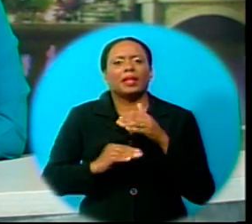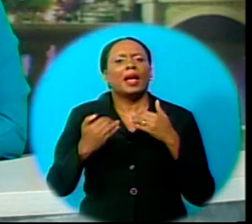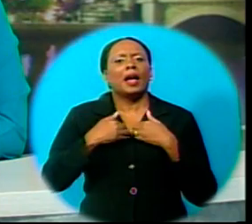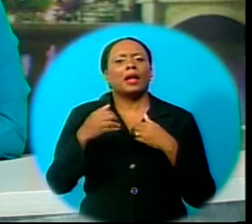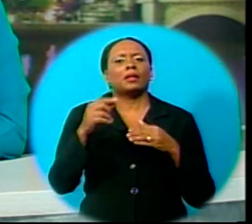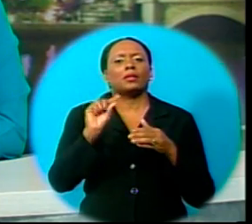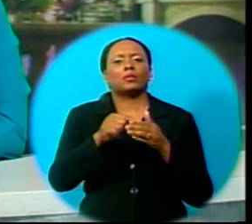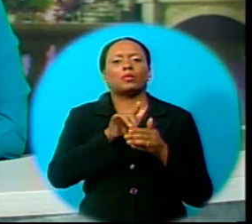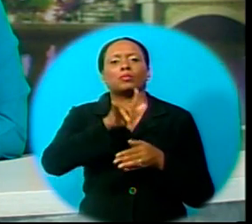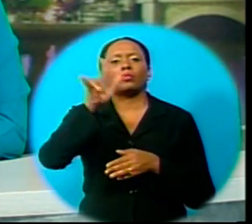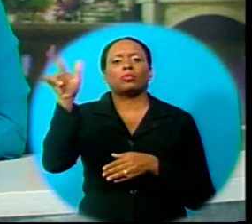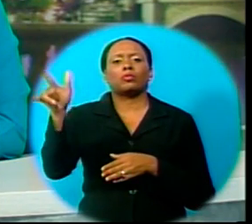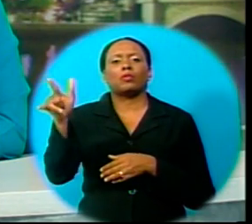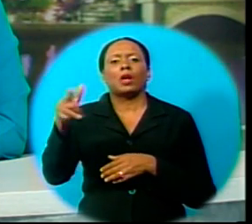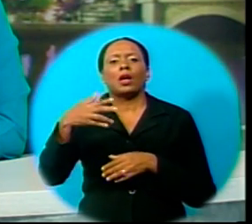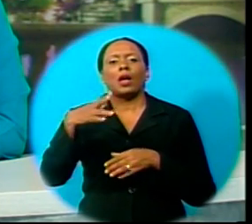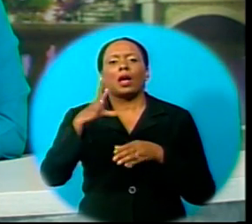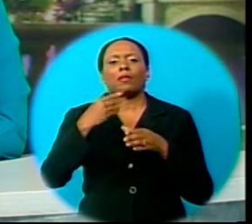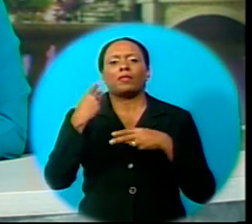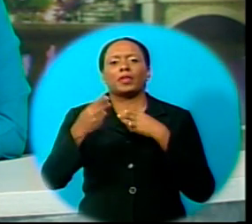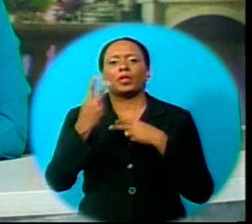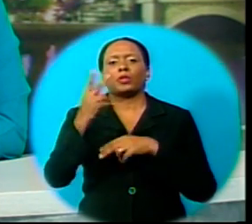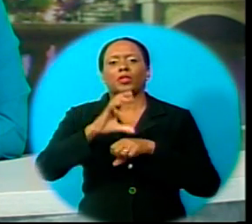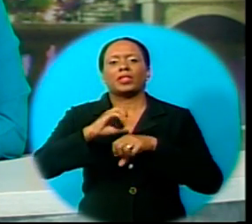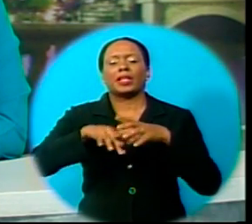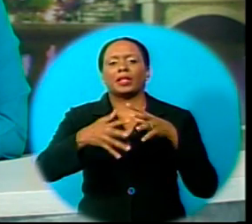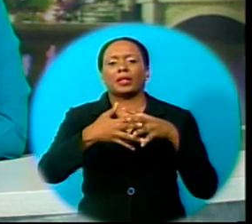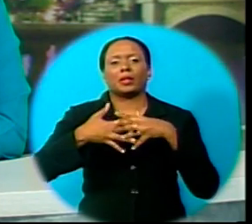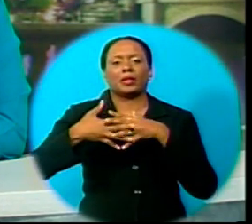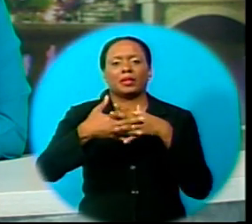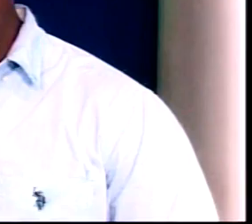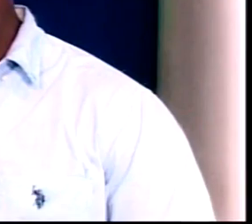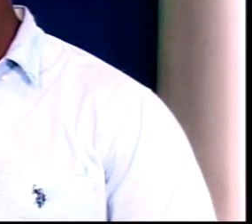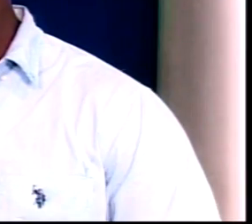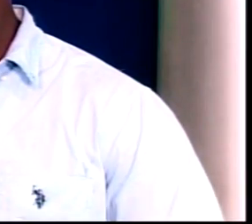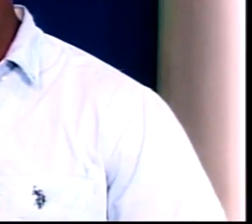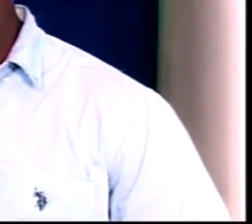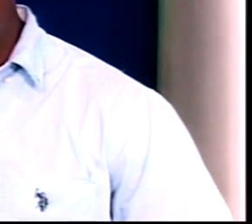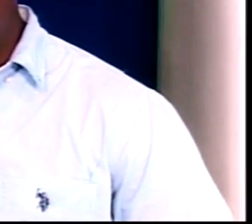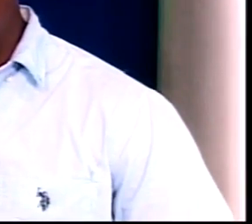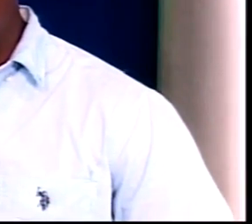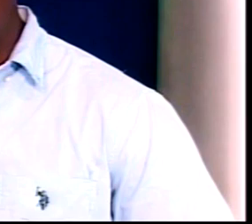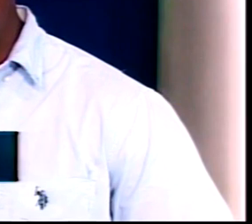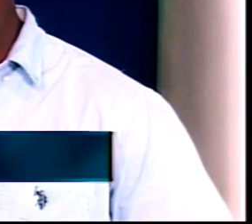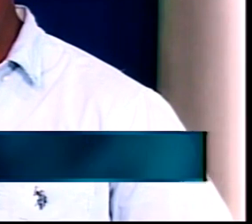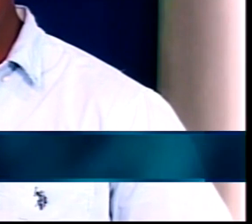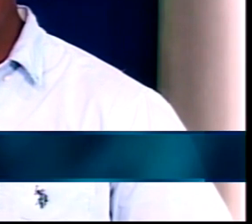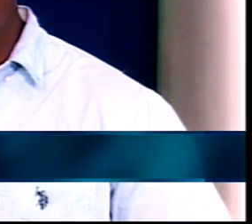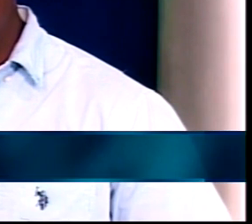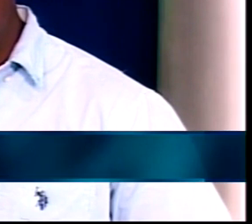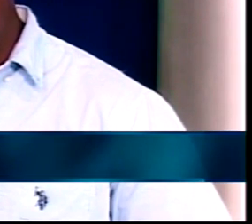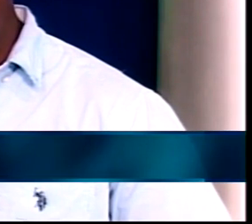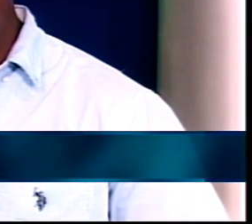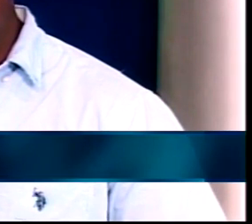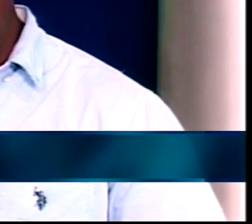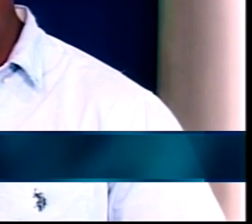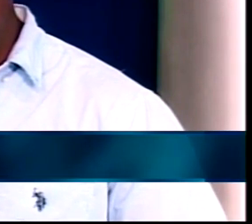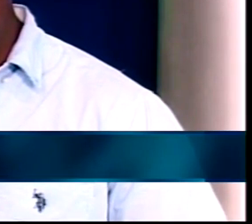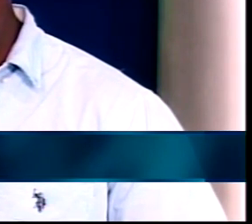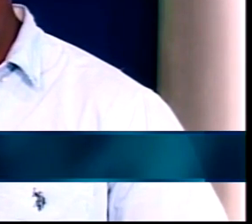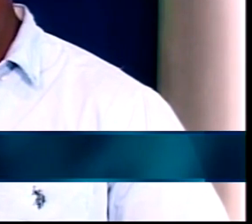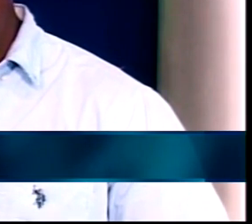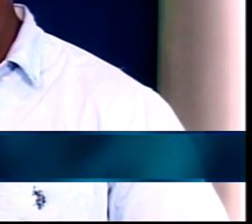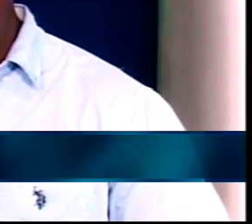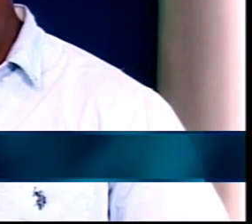tour visiting 4 churches in Tennessee, USA. Families don't get to sit down together anymore, really, and just really